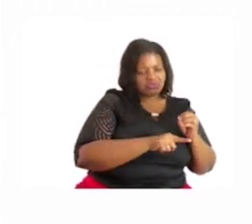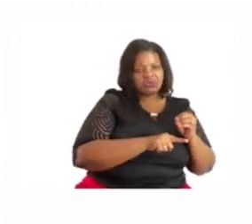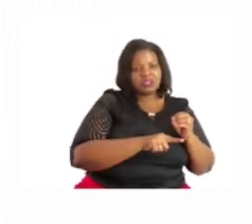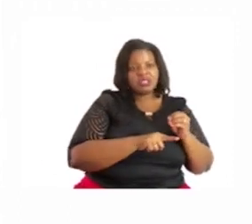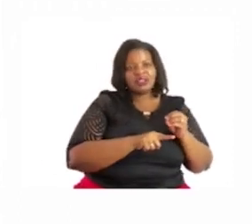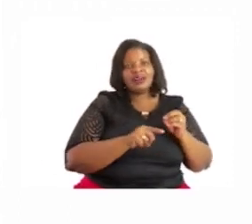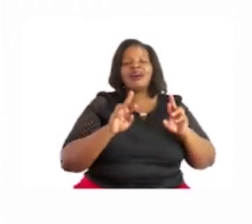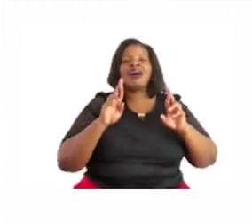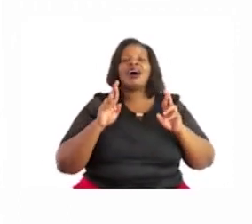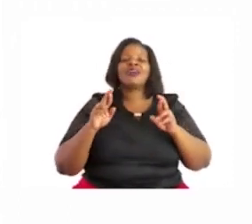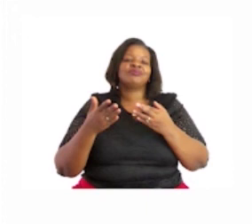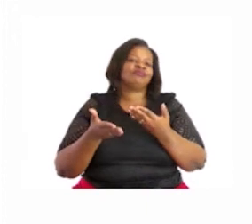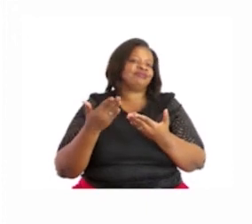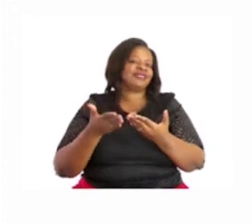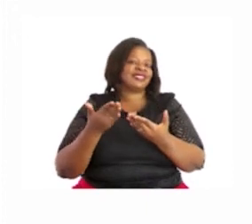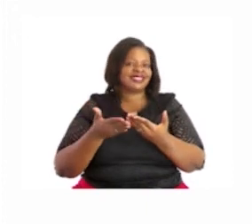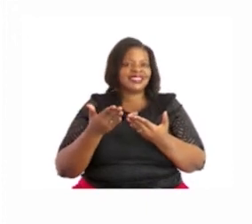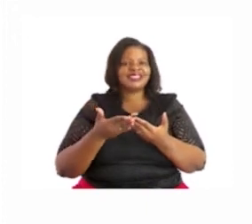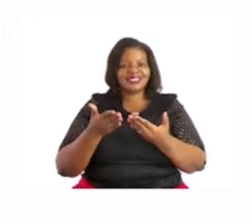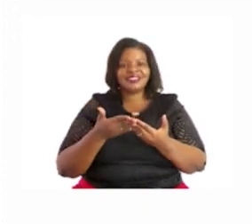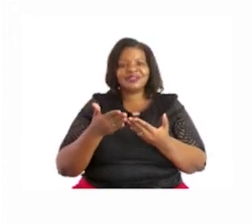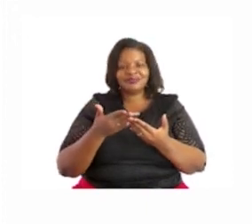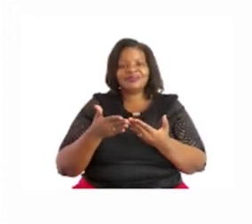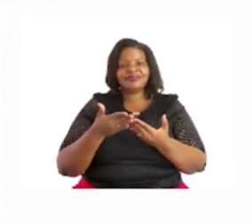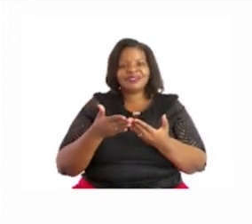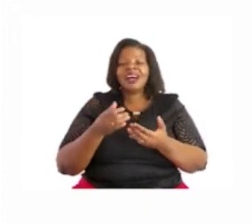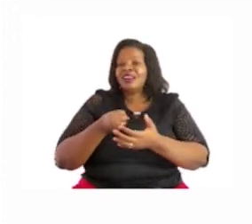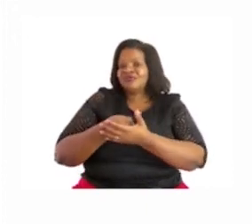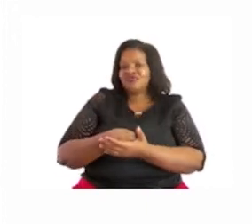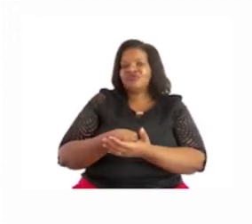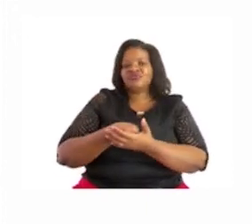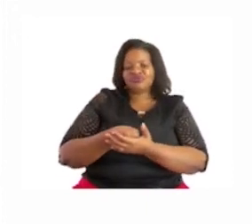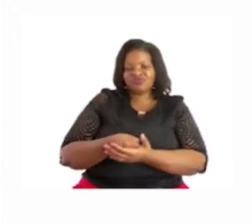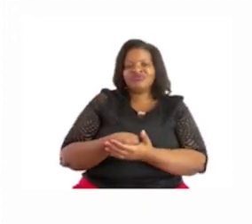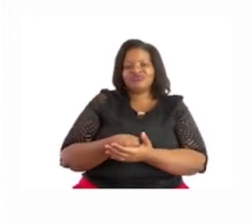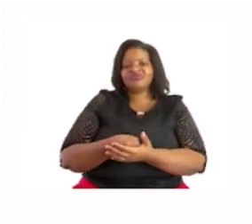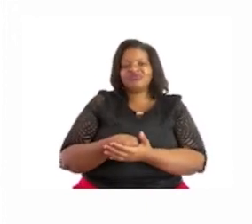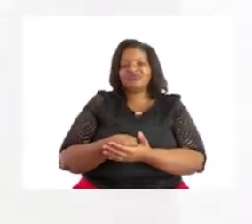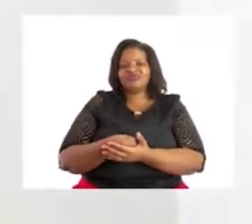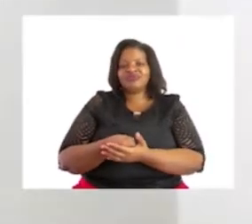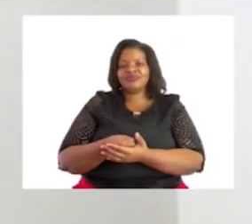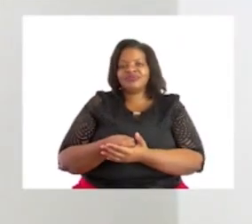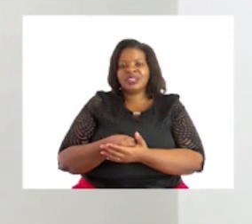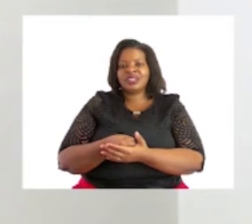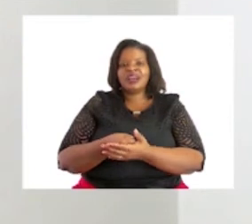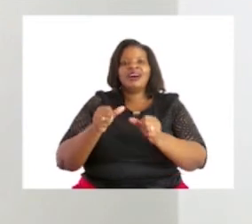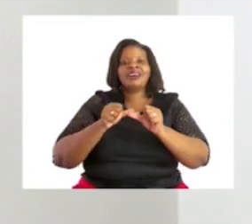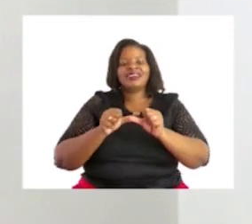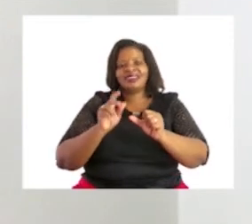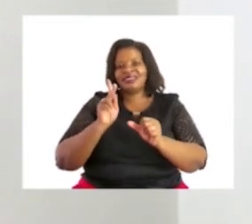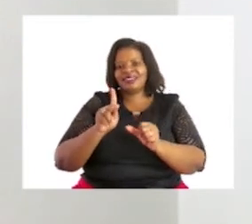is very easy. So you can try that one. And then we proceed